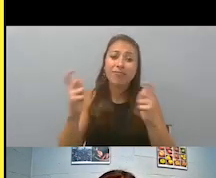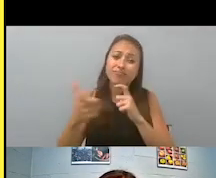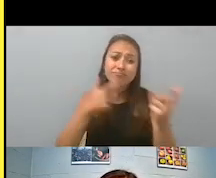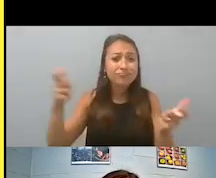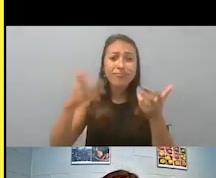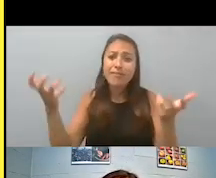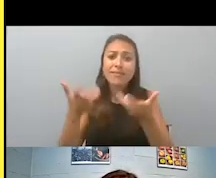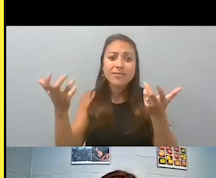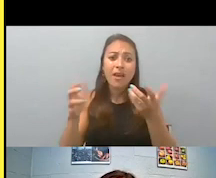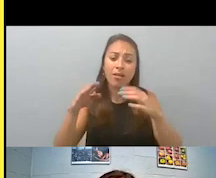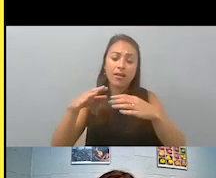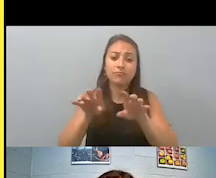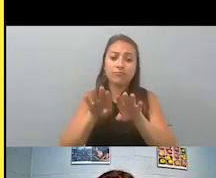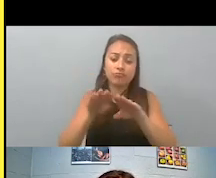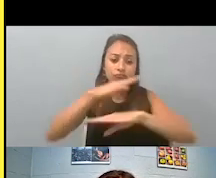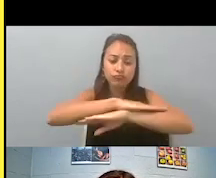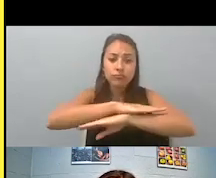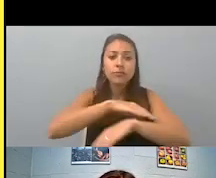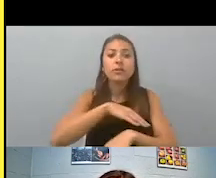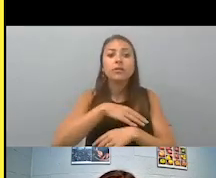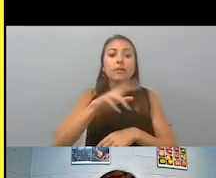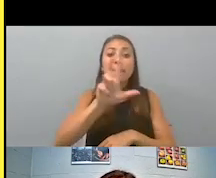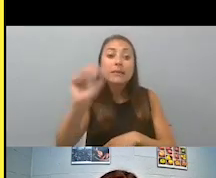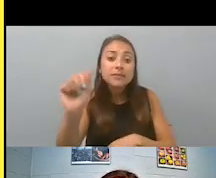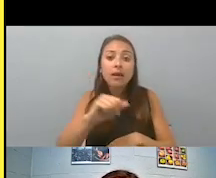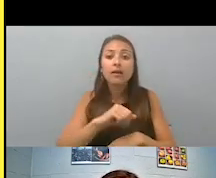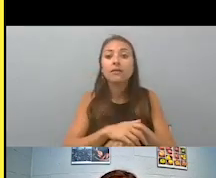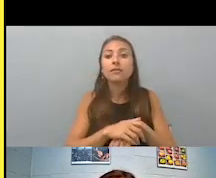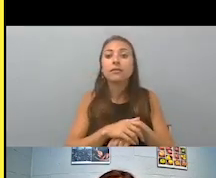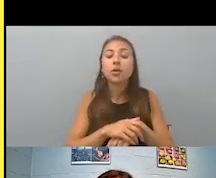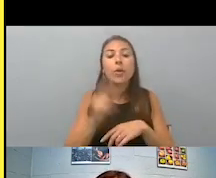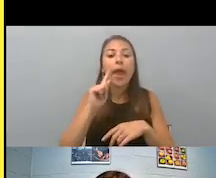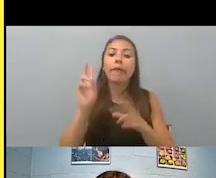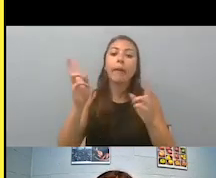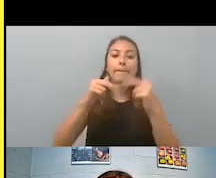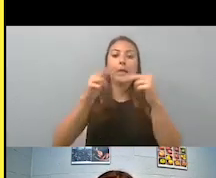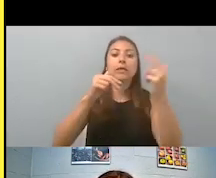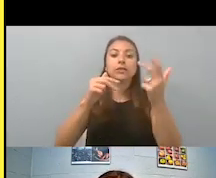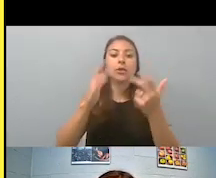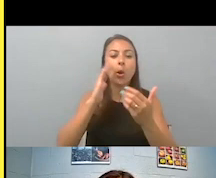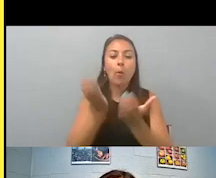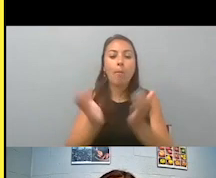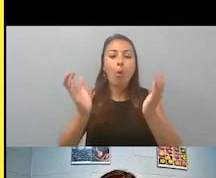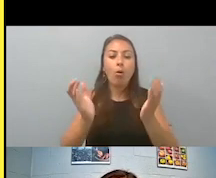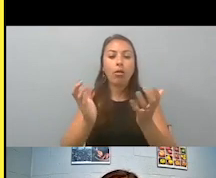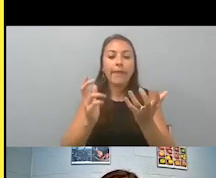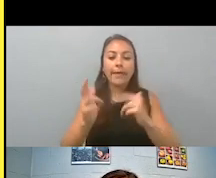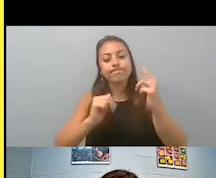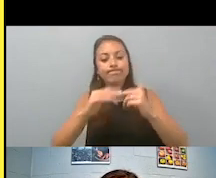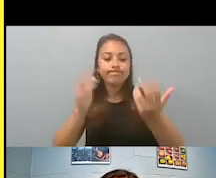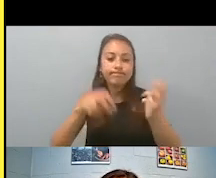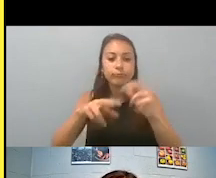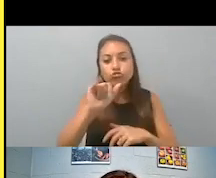bar, pizza, what we call a bold station, where you can build your own grain bowl, comforts options. So those are the rotating